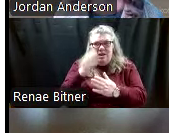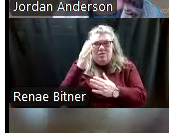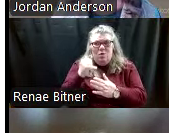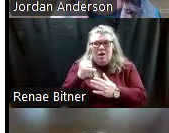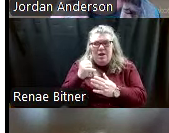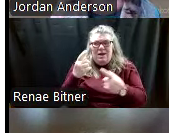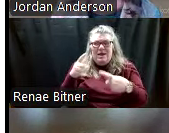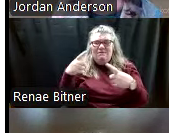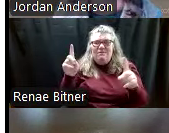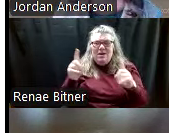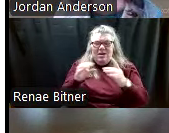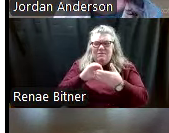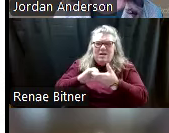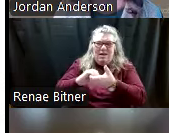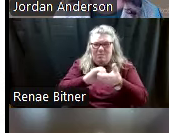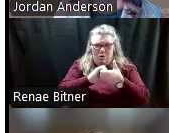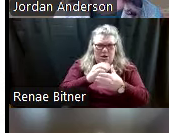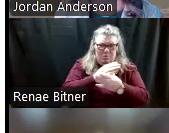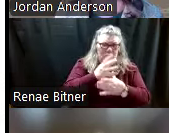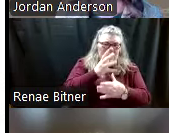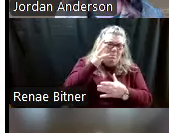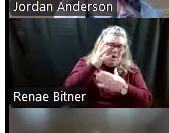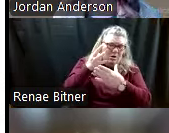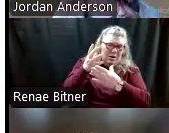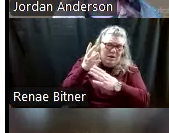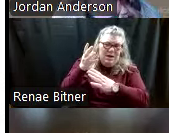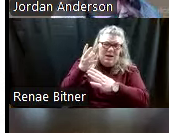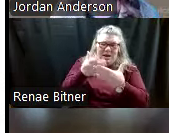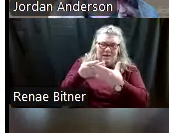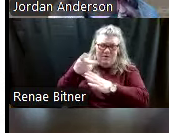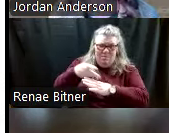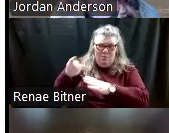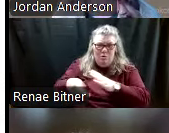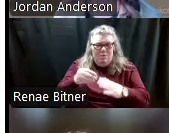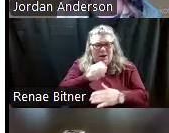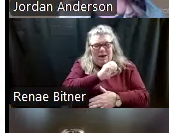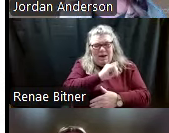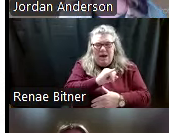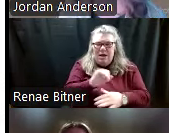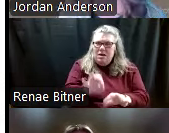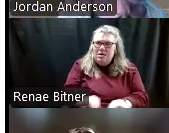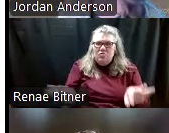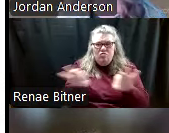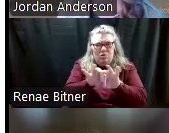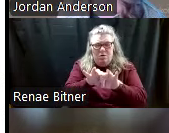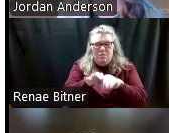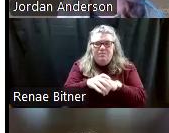effective collaboration between the parent-infant program and early intervention is crucial.